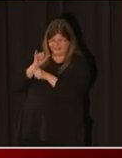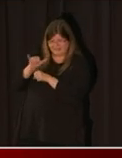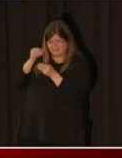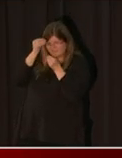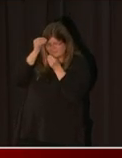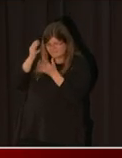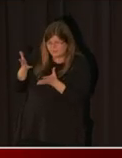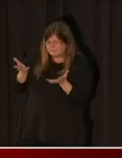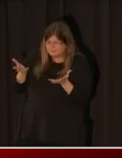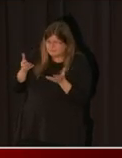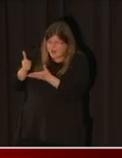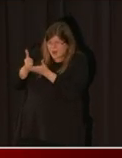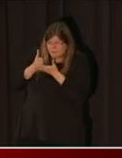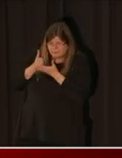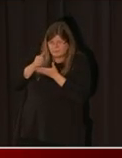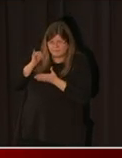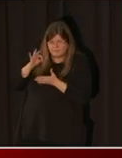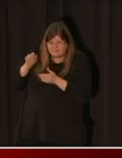about that a little bit, but